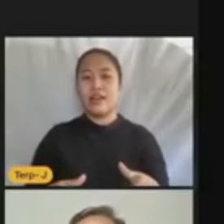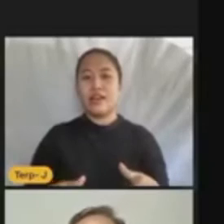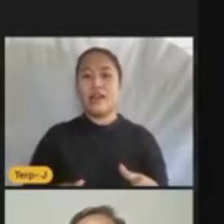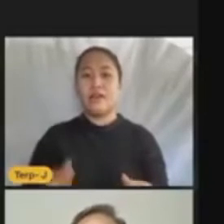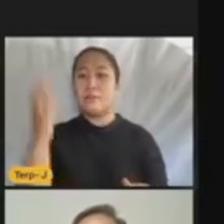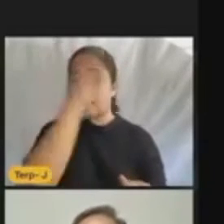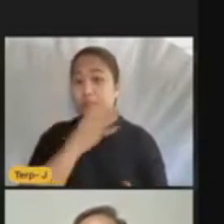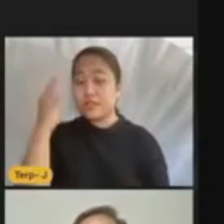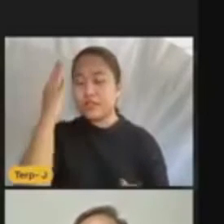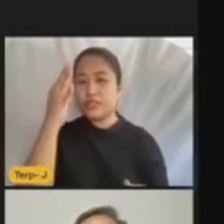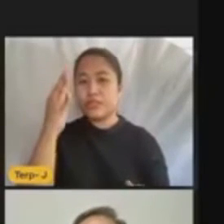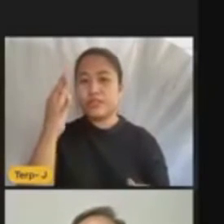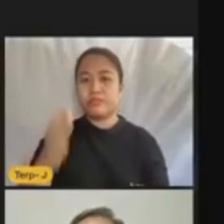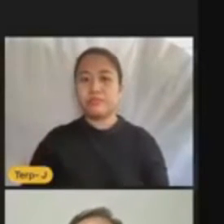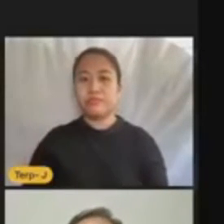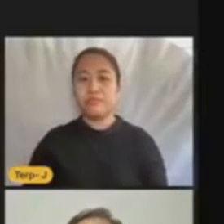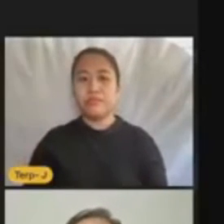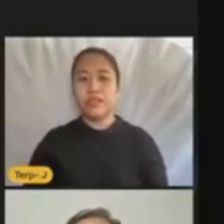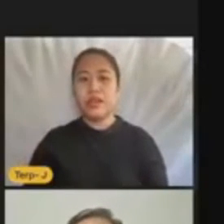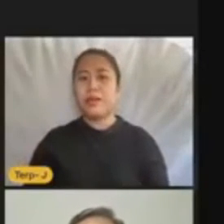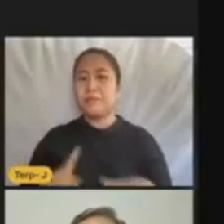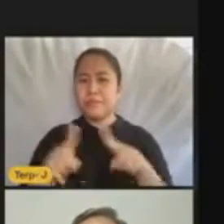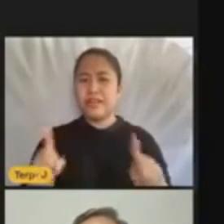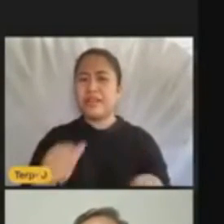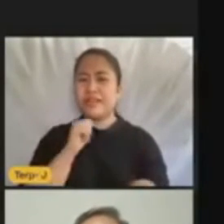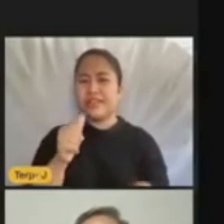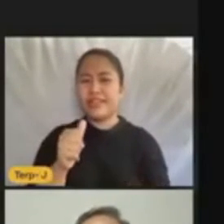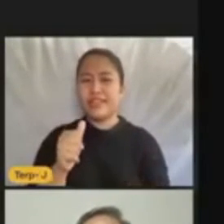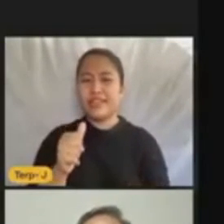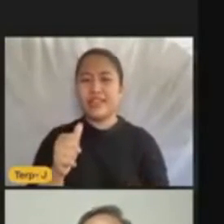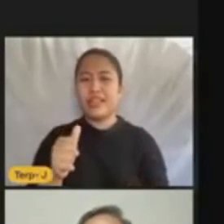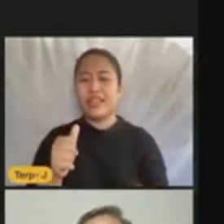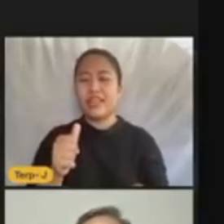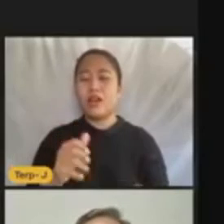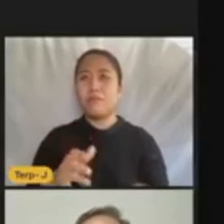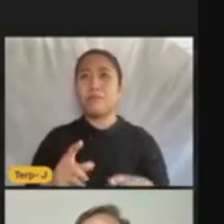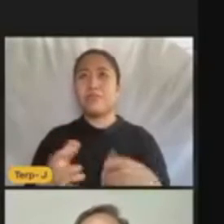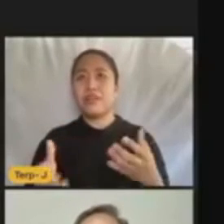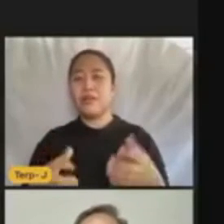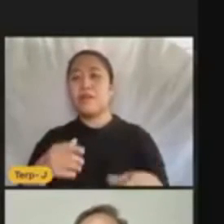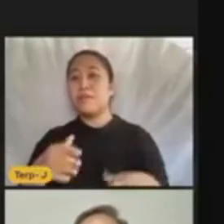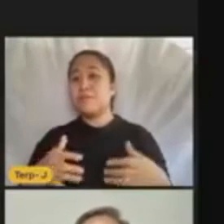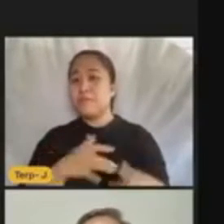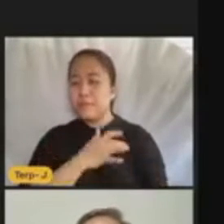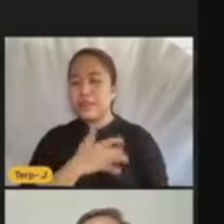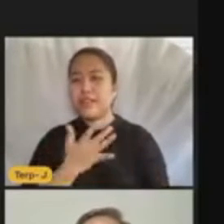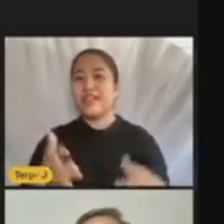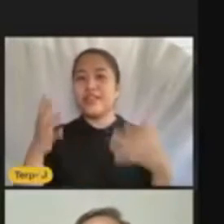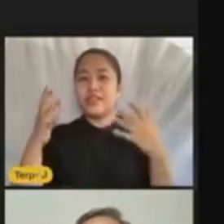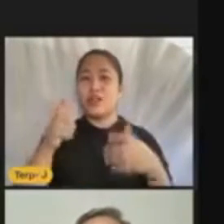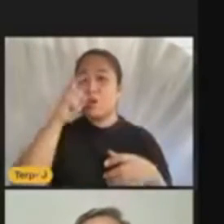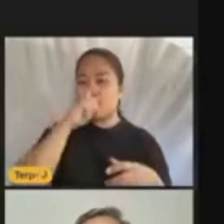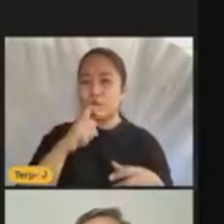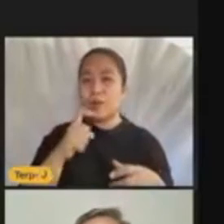is seen initially, but not quite when they're a little bit older, where they're always full of smiles and laughter. Your